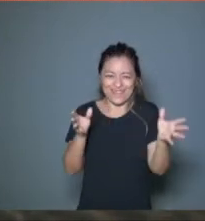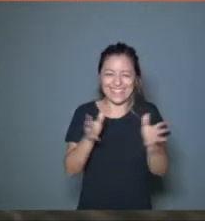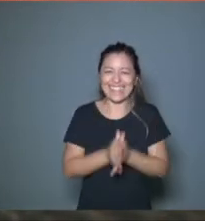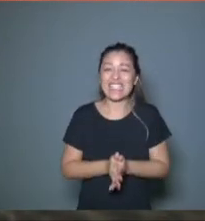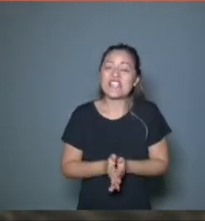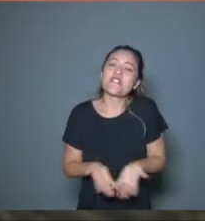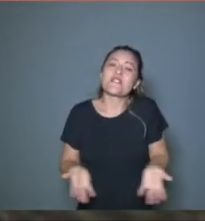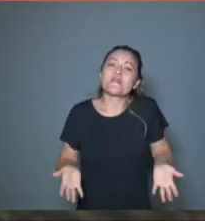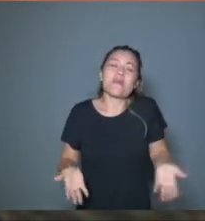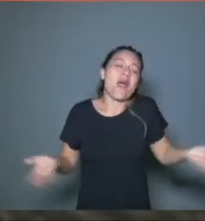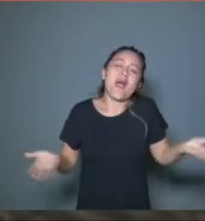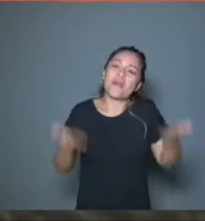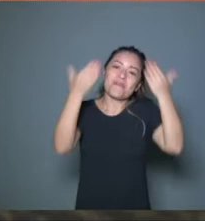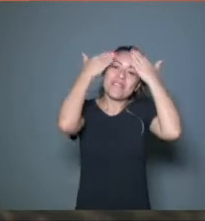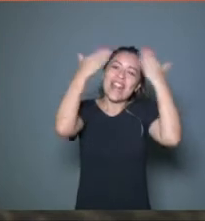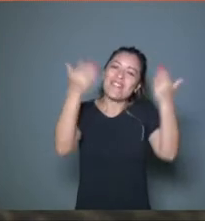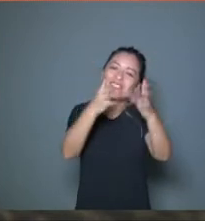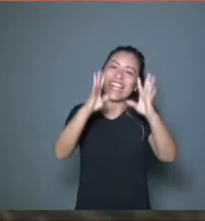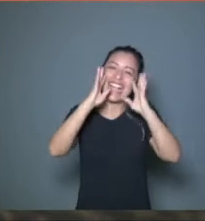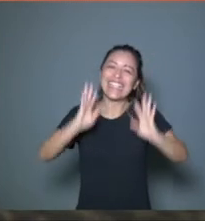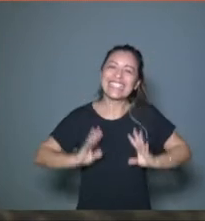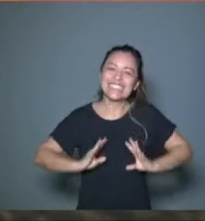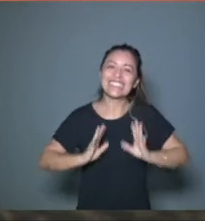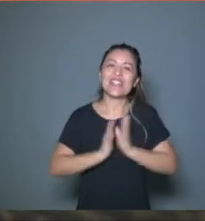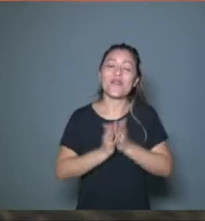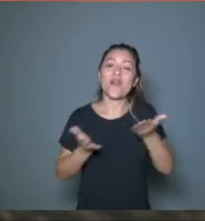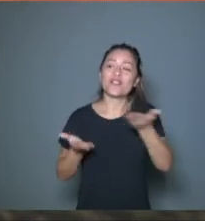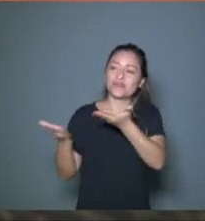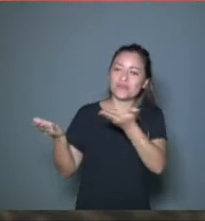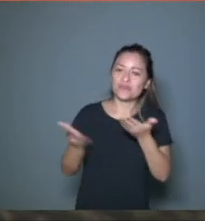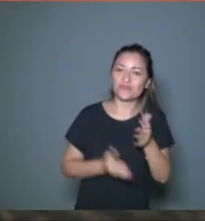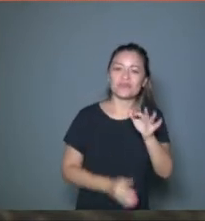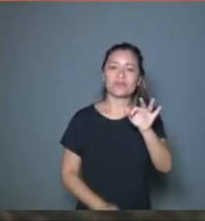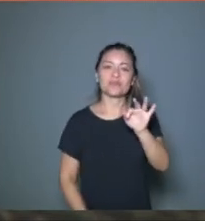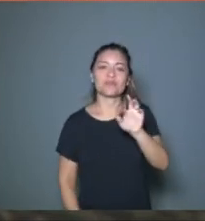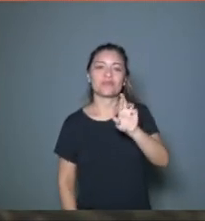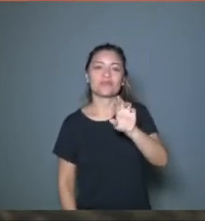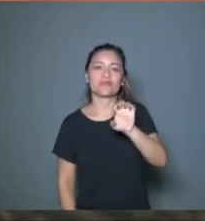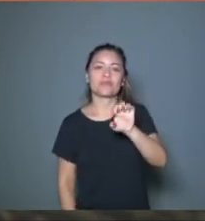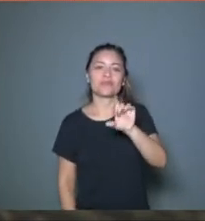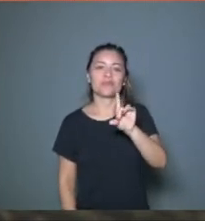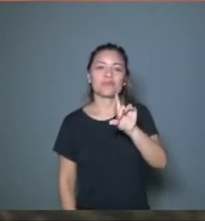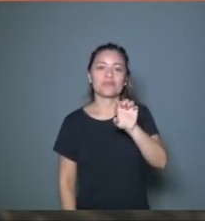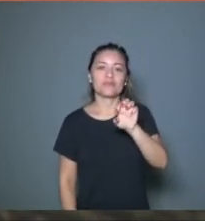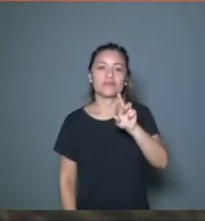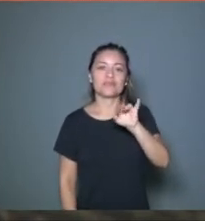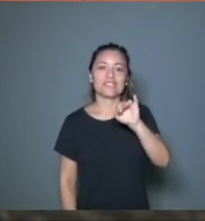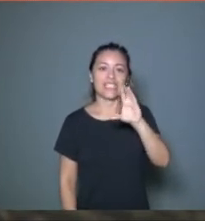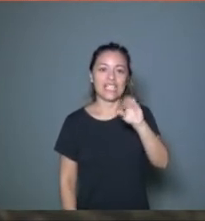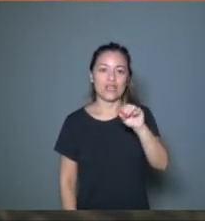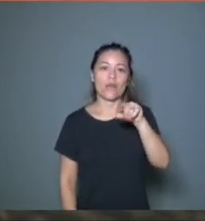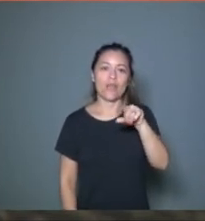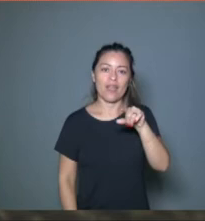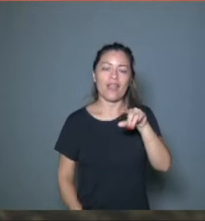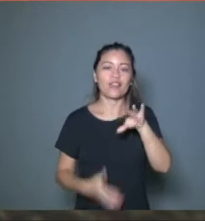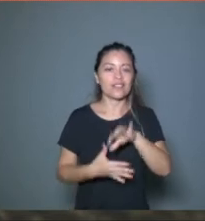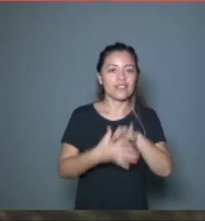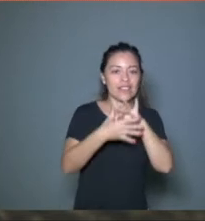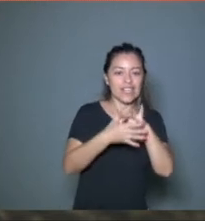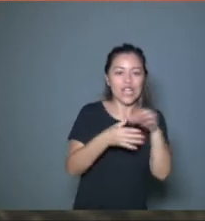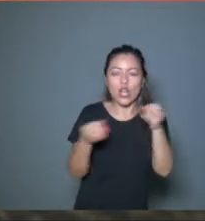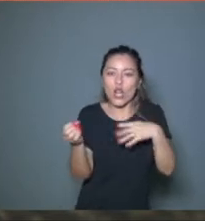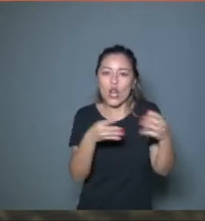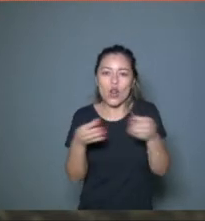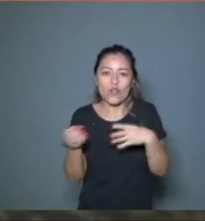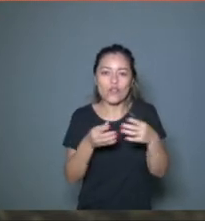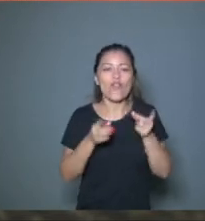my presentation, and thank you for your attention. Now I'd like to turn it over to Federico Logman,